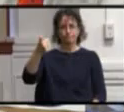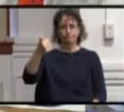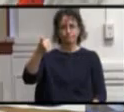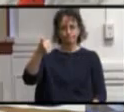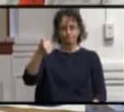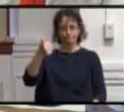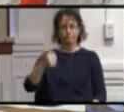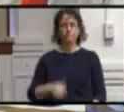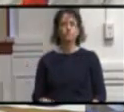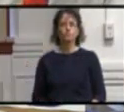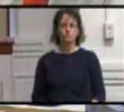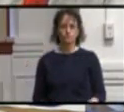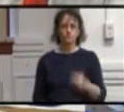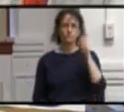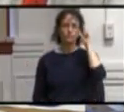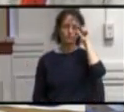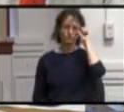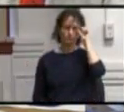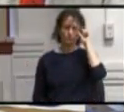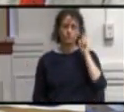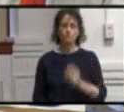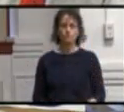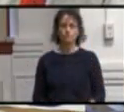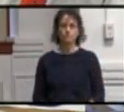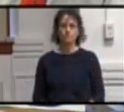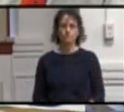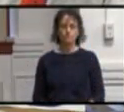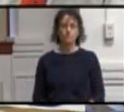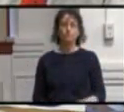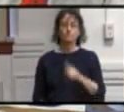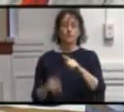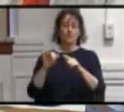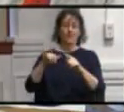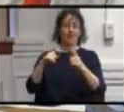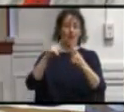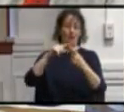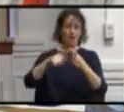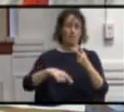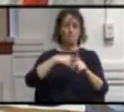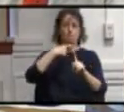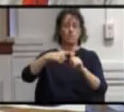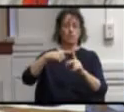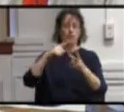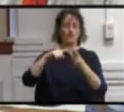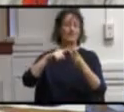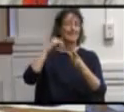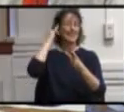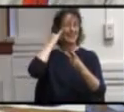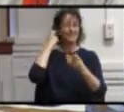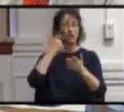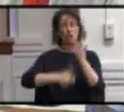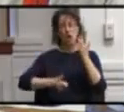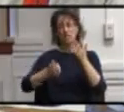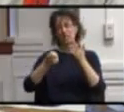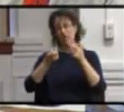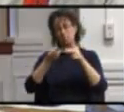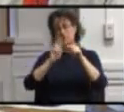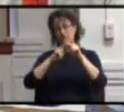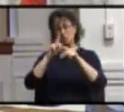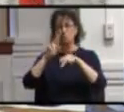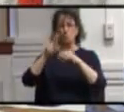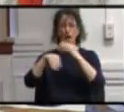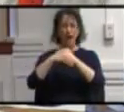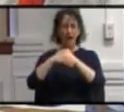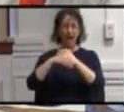and also for authority if the costs are reasonable to add UNH